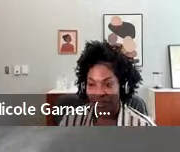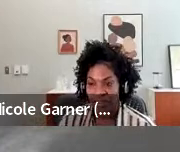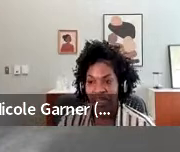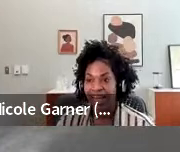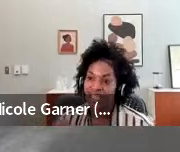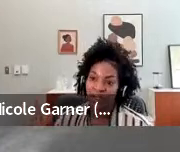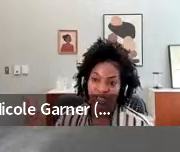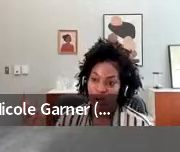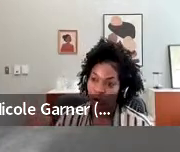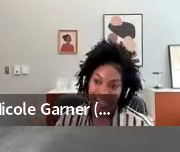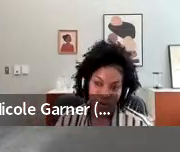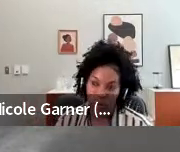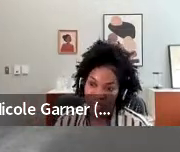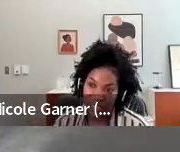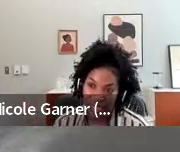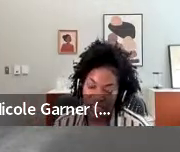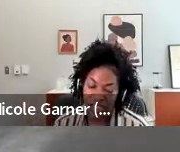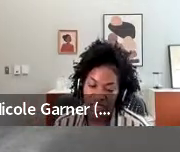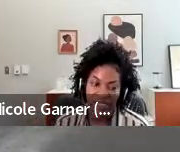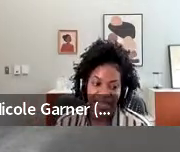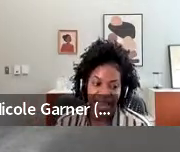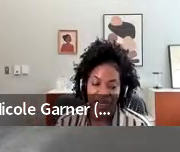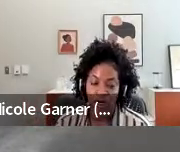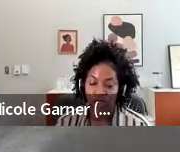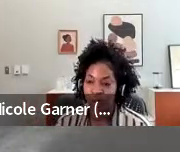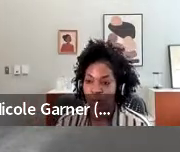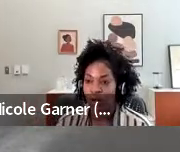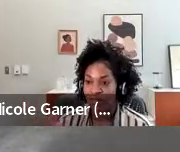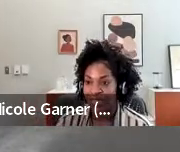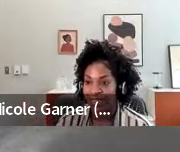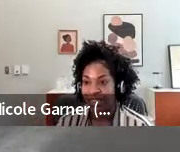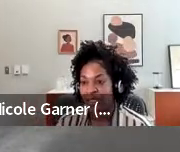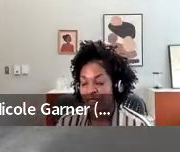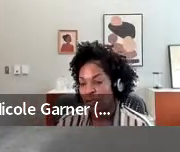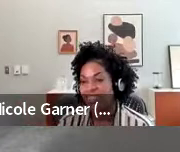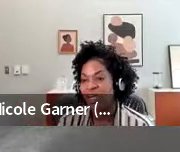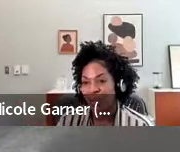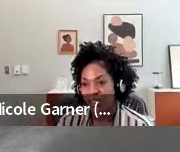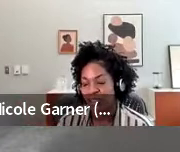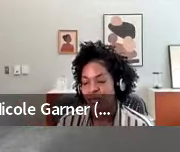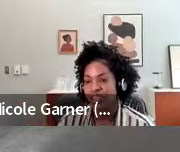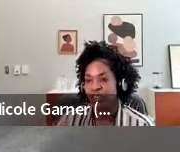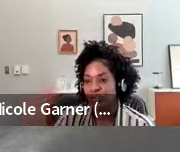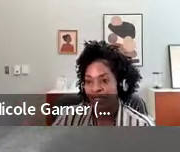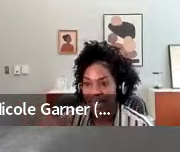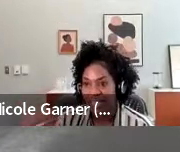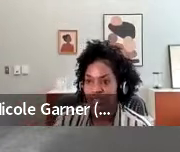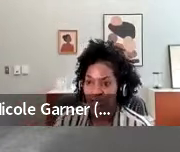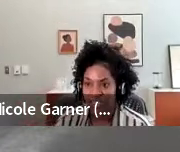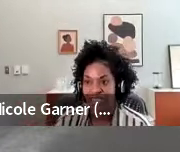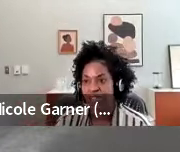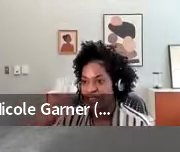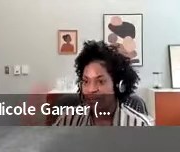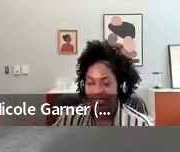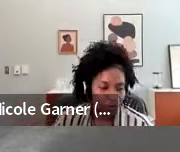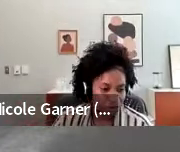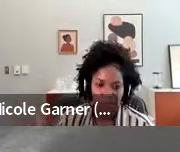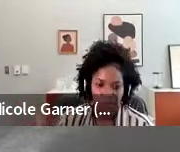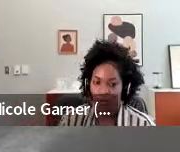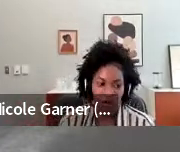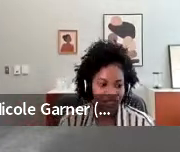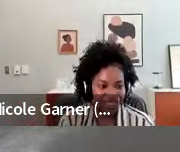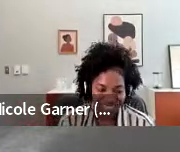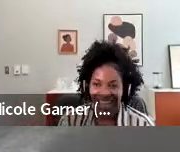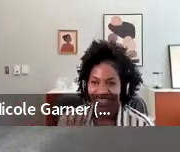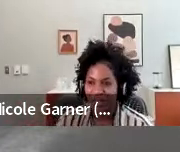those efforts, as well as grassroots organizations that are doing work that is similar. What we don't want to do is duplicate service. So many times